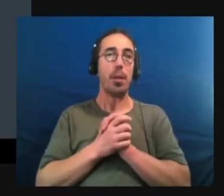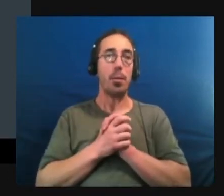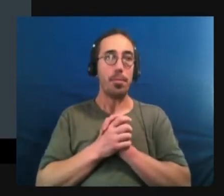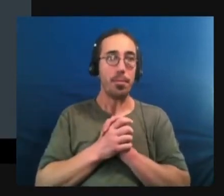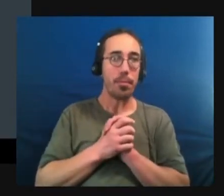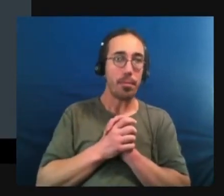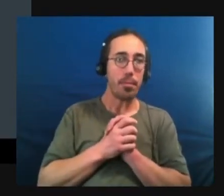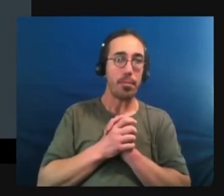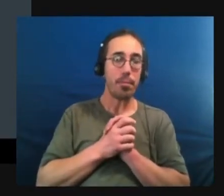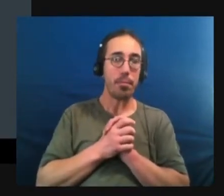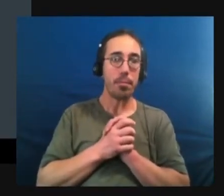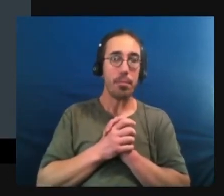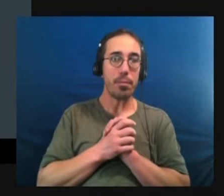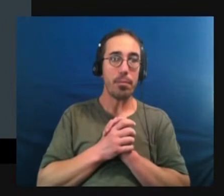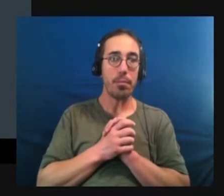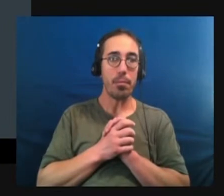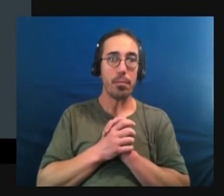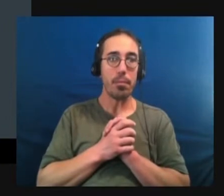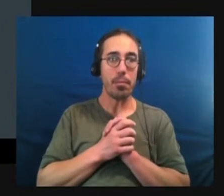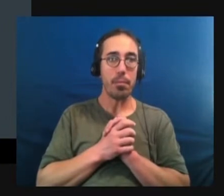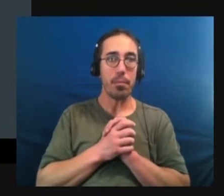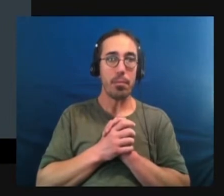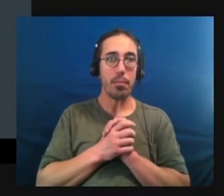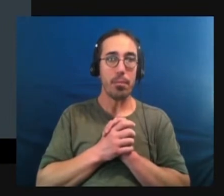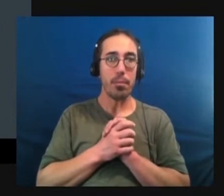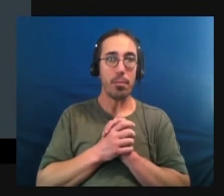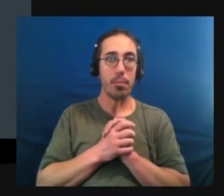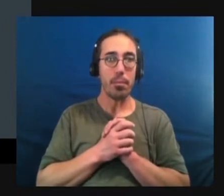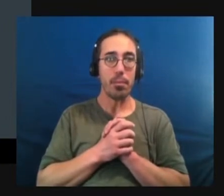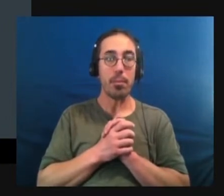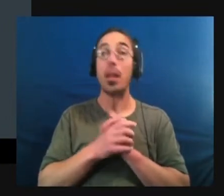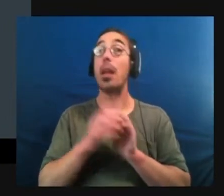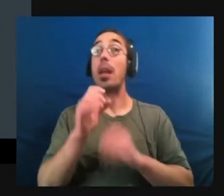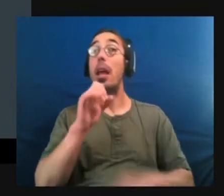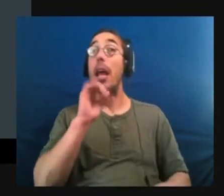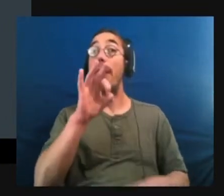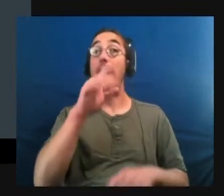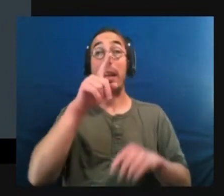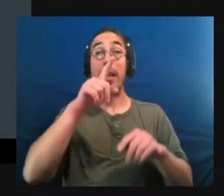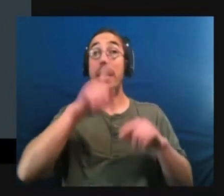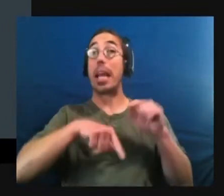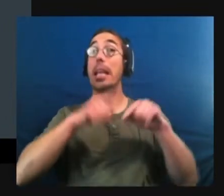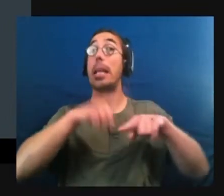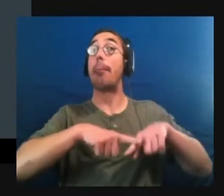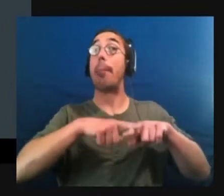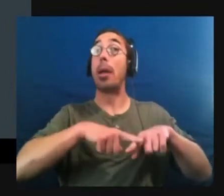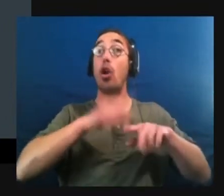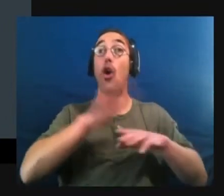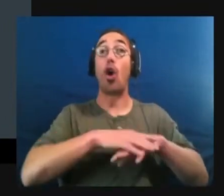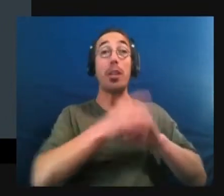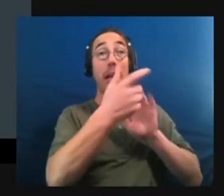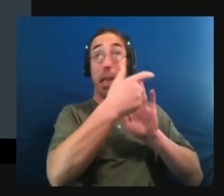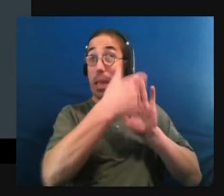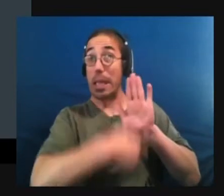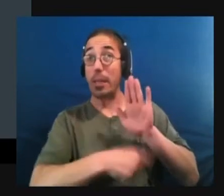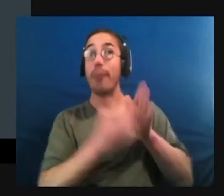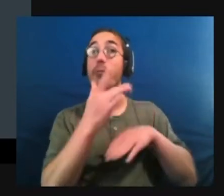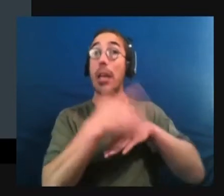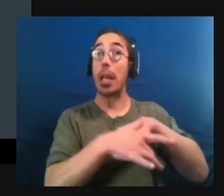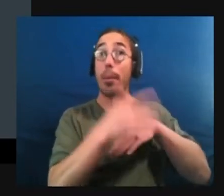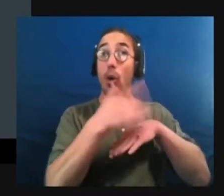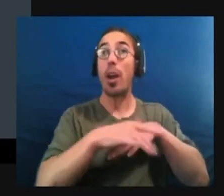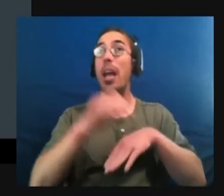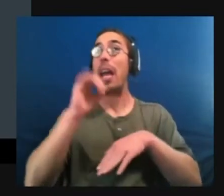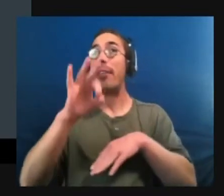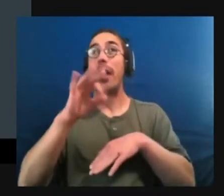question became, if I cannot count on the literature that's available, if I cannot count on the structures